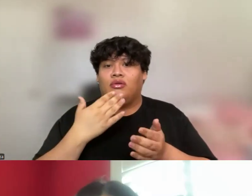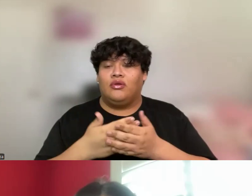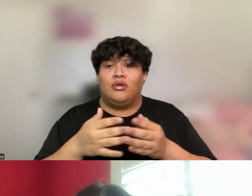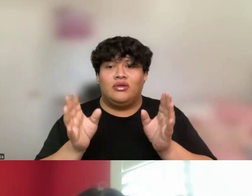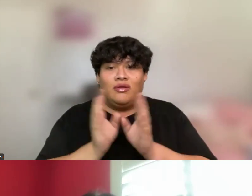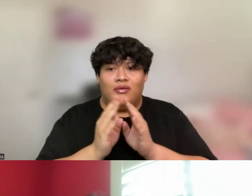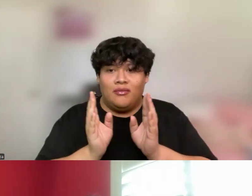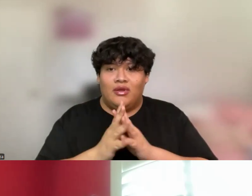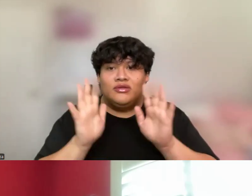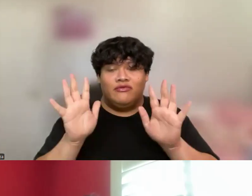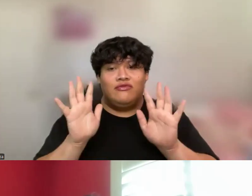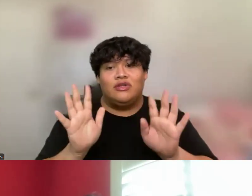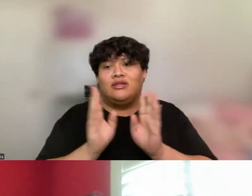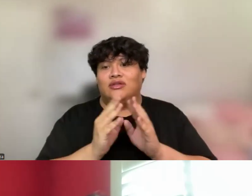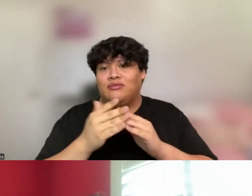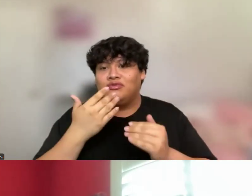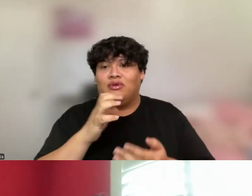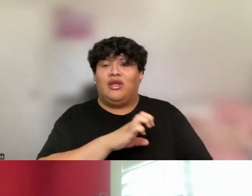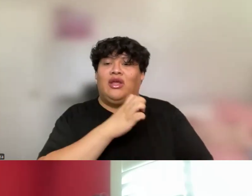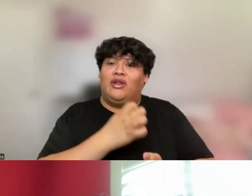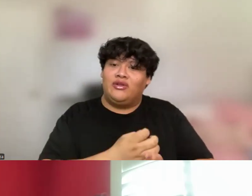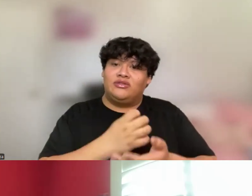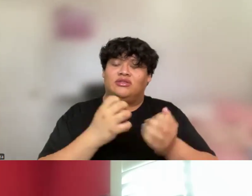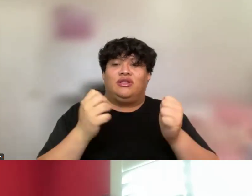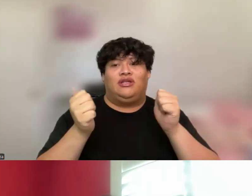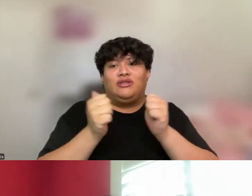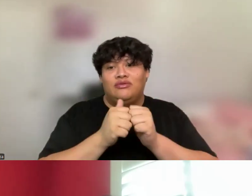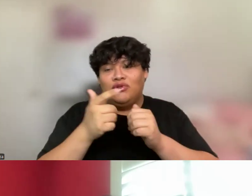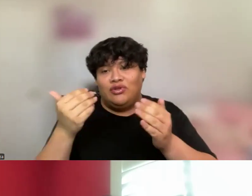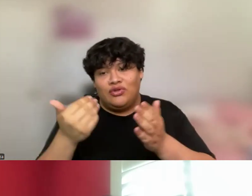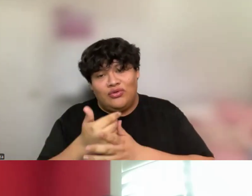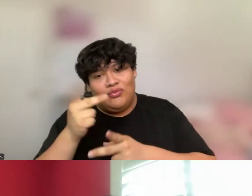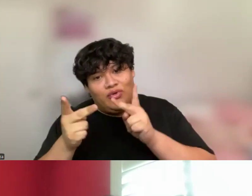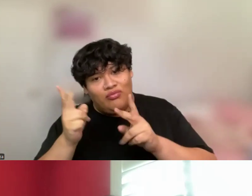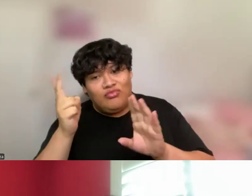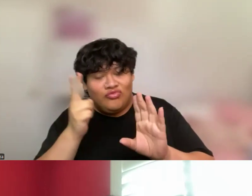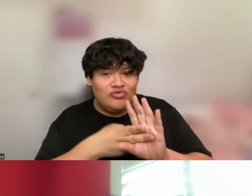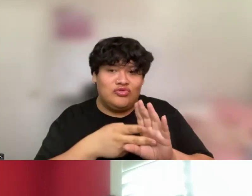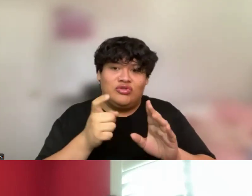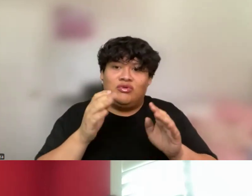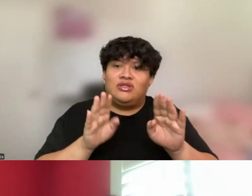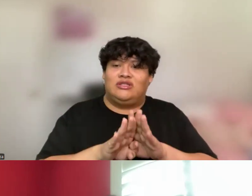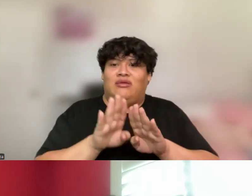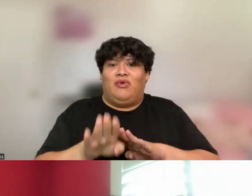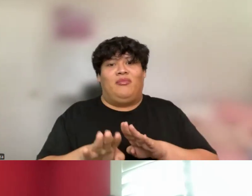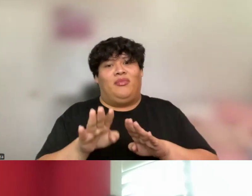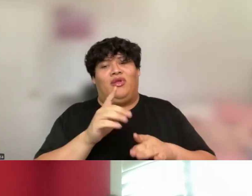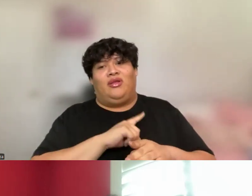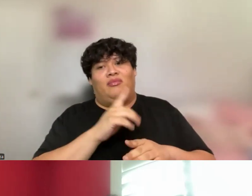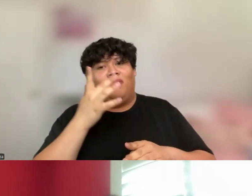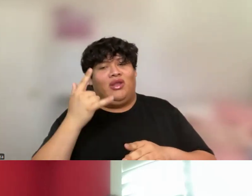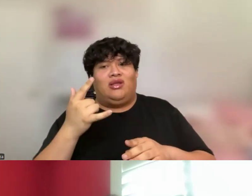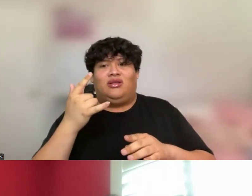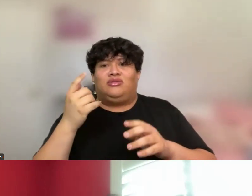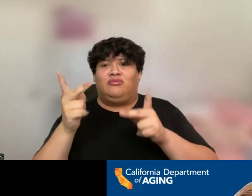meeting. I'm just so energized by the addition of our new members, and we didn't skip a beat because our